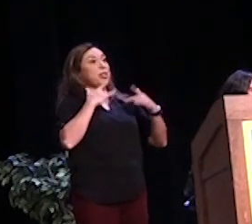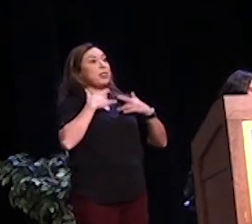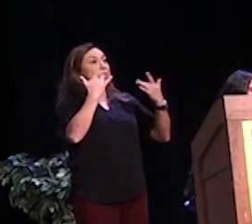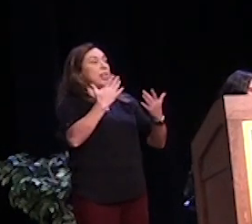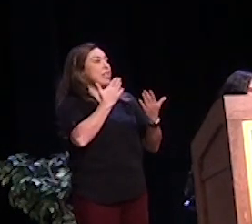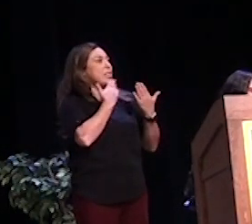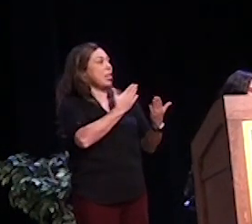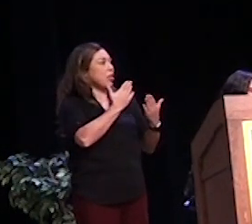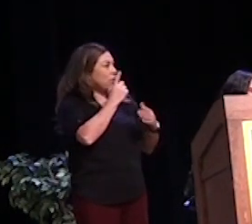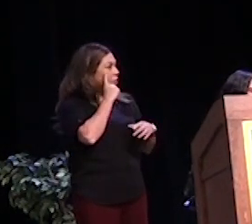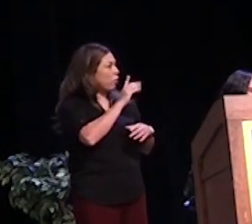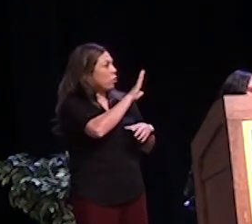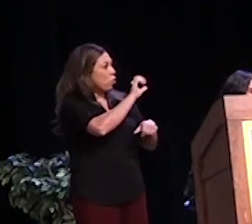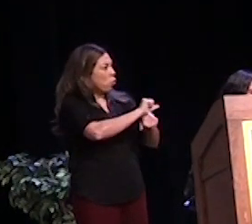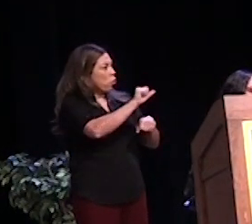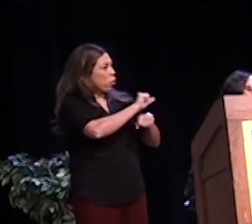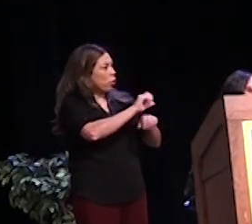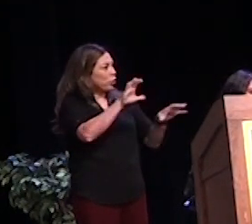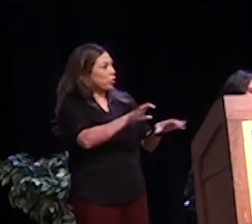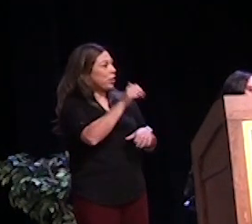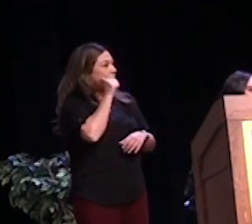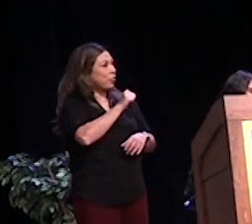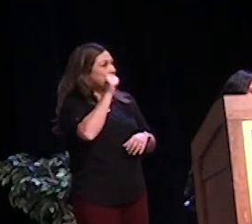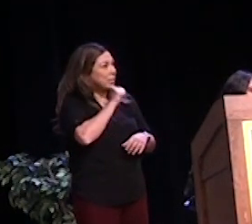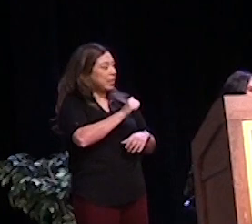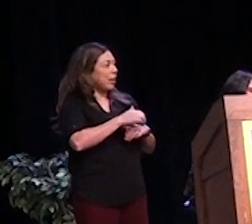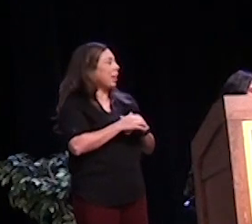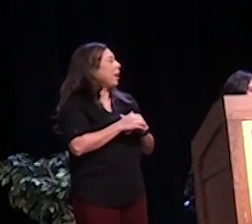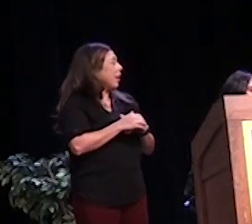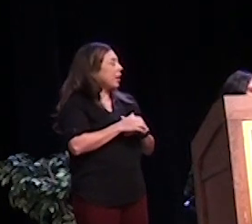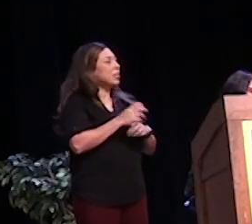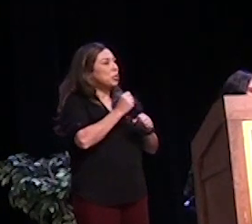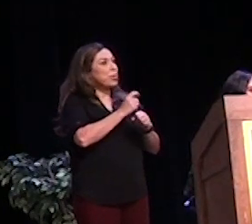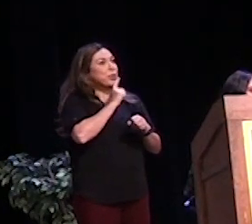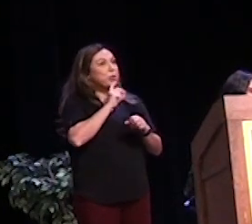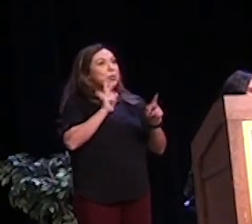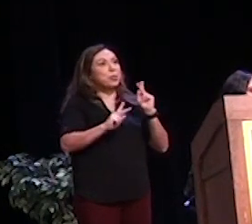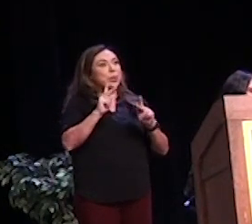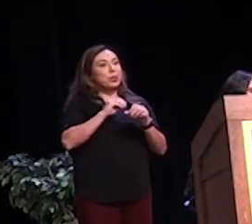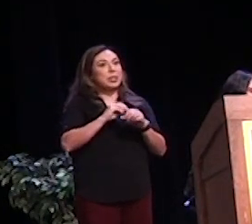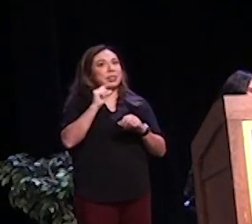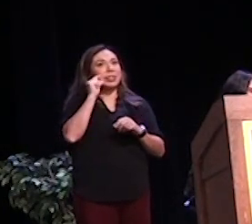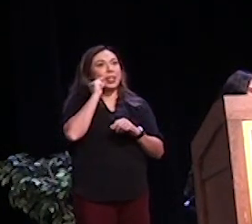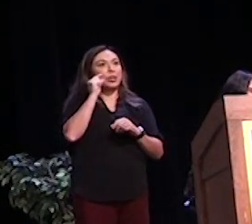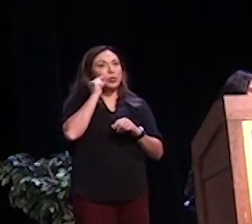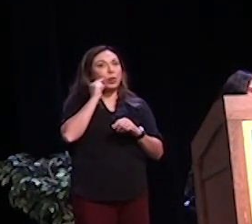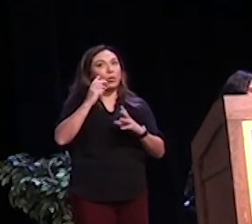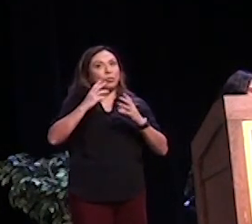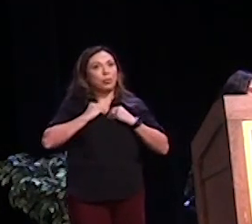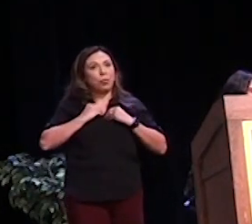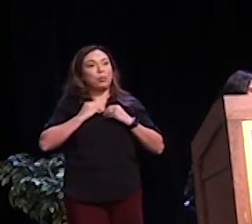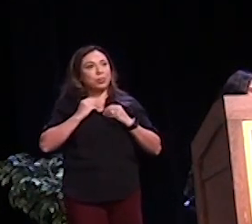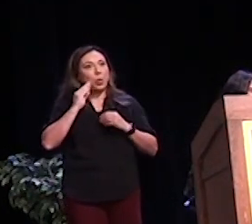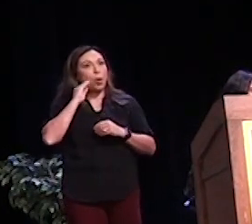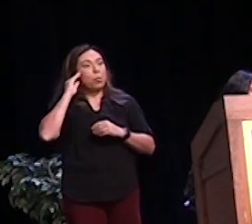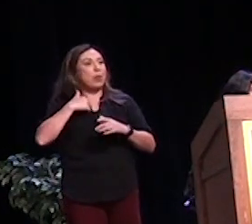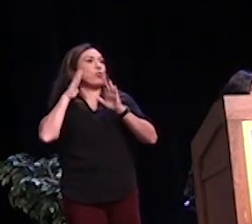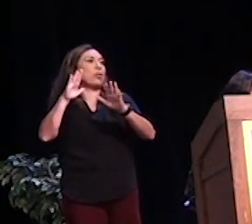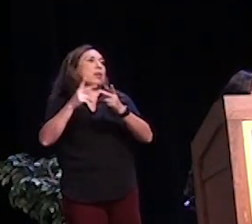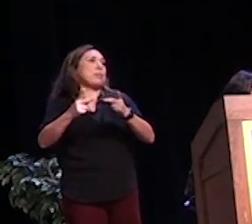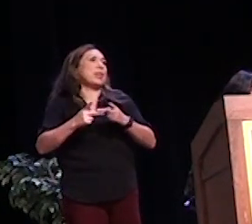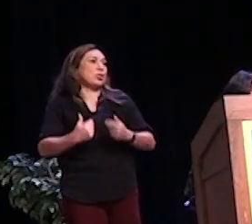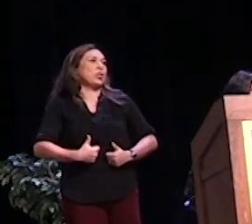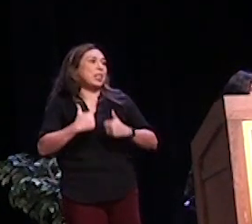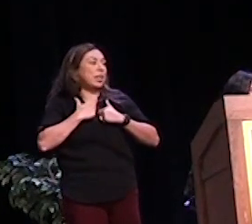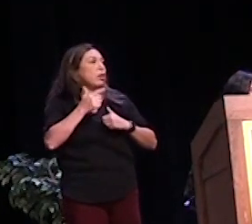Thank you, more importantly, for the work that you do every day in and out to make sure that our residents in San Antonio have a great place to live.